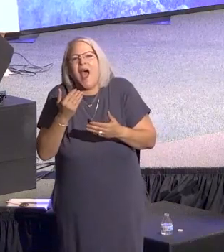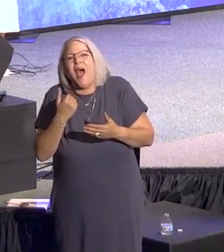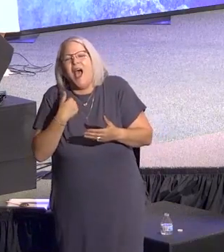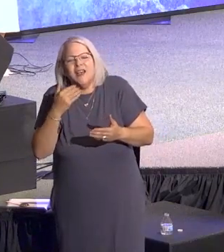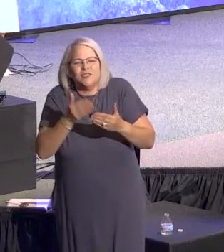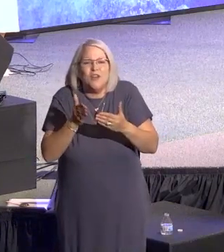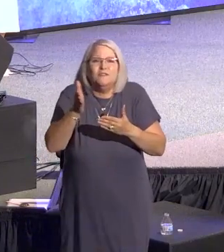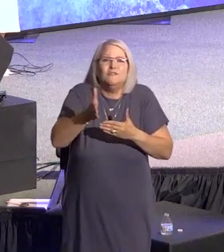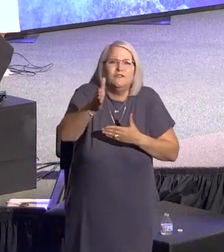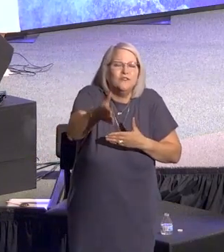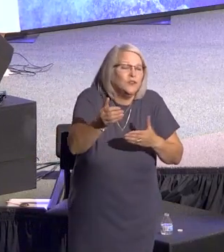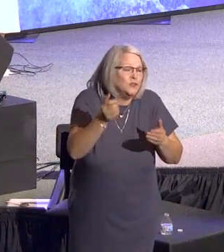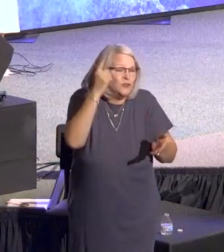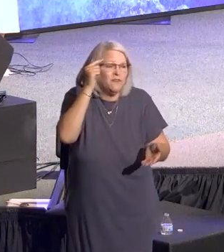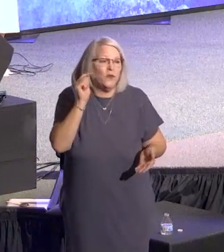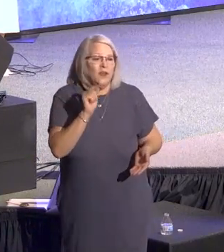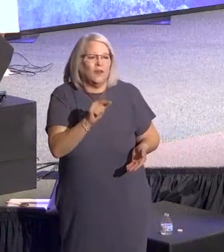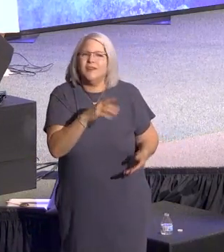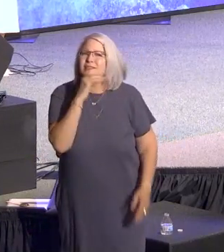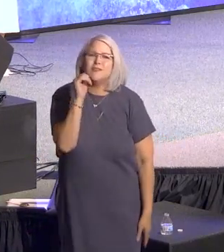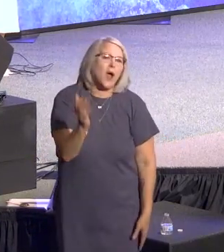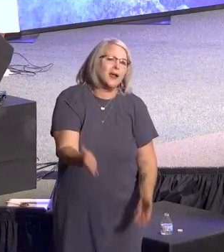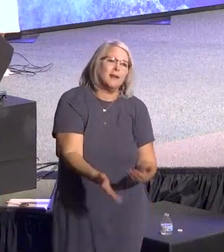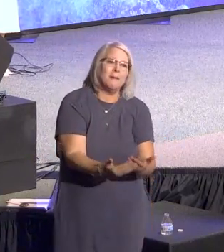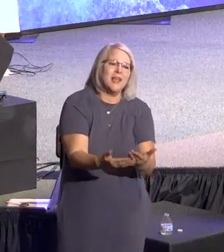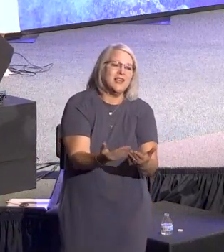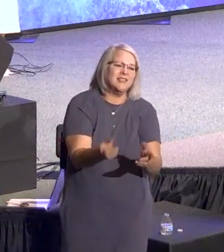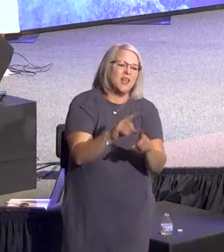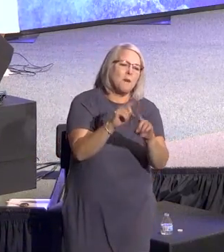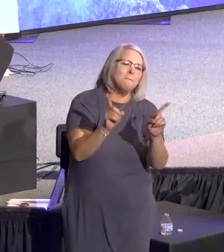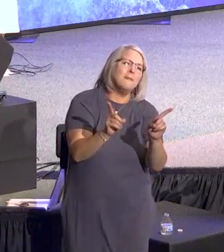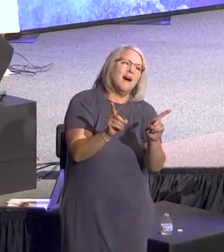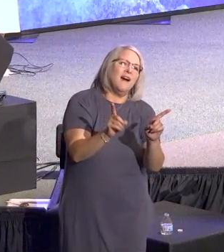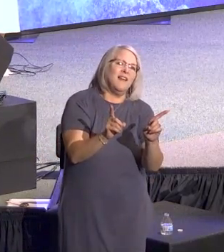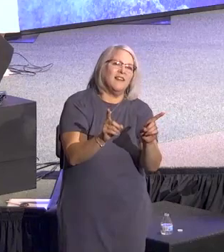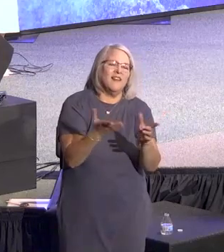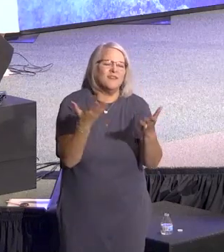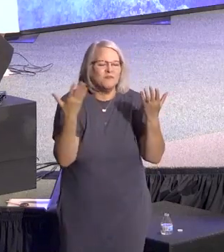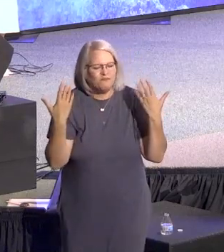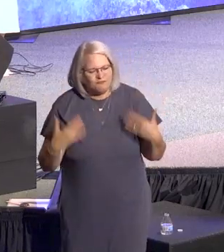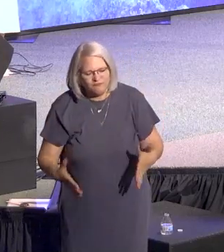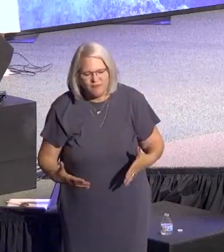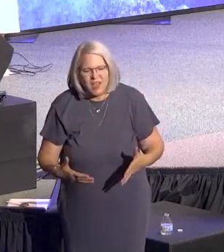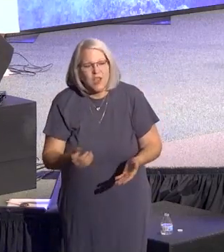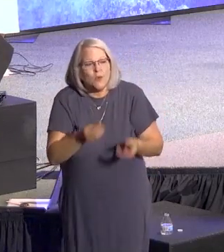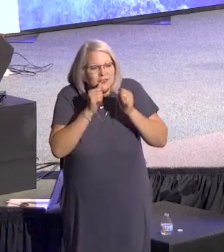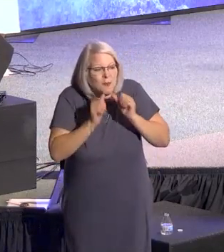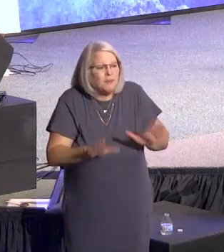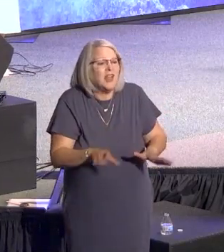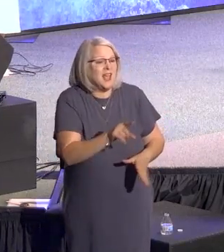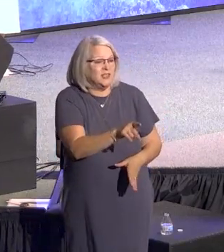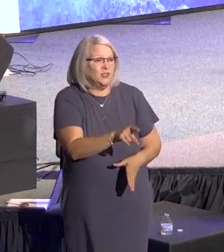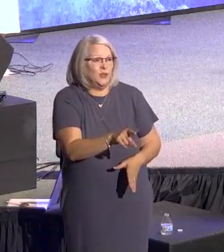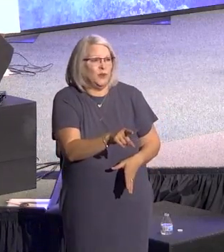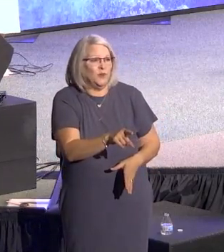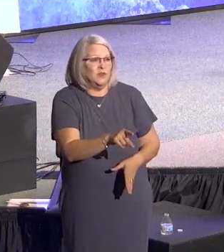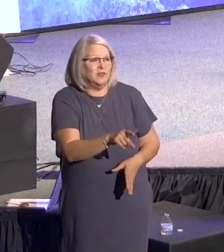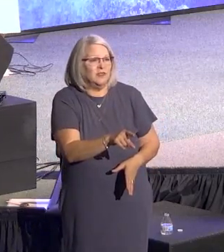it's all going to be easy, but God has an eternity for you. And I believe wants to bless you in the land of the